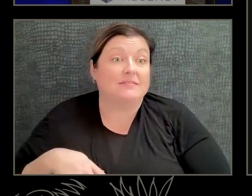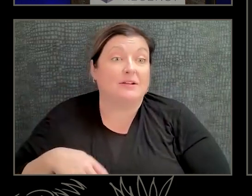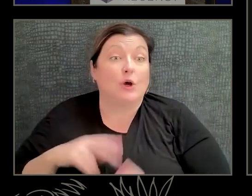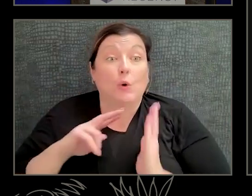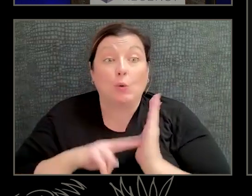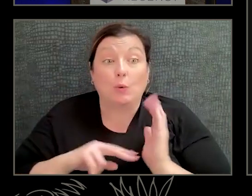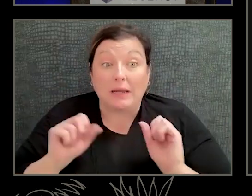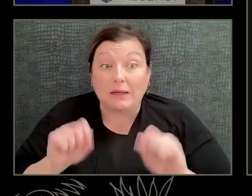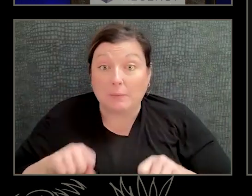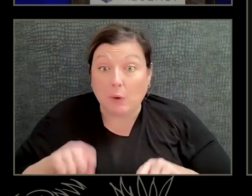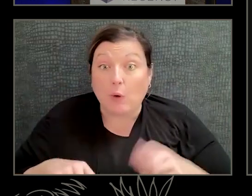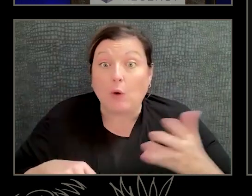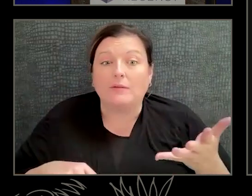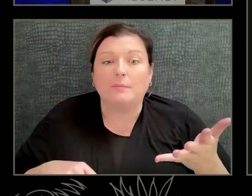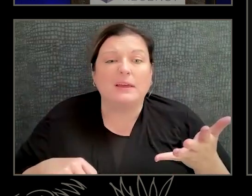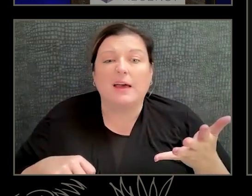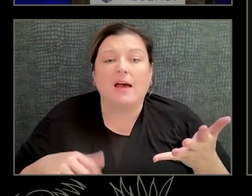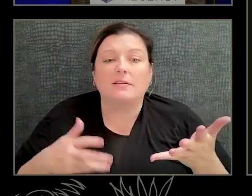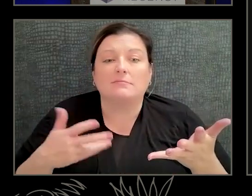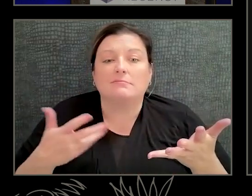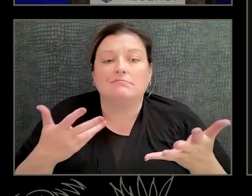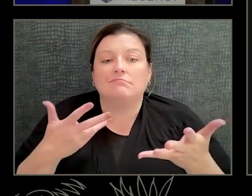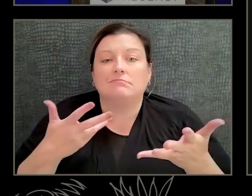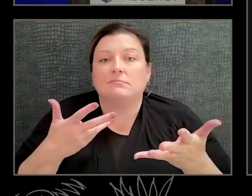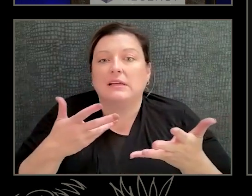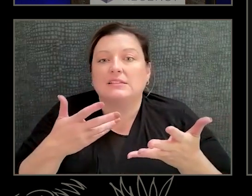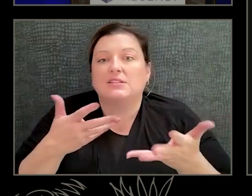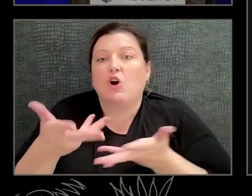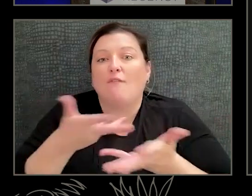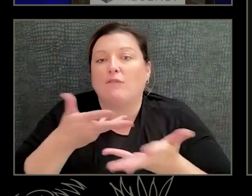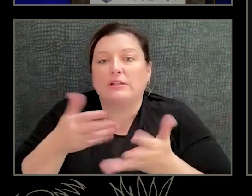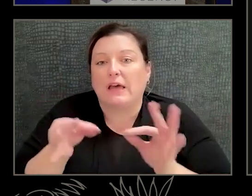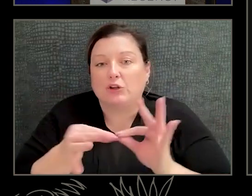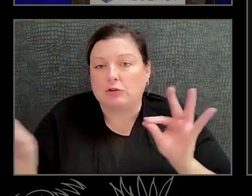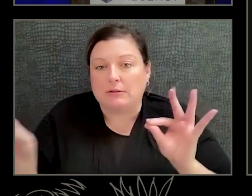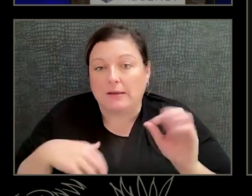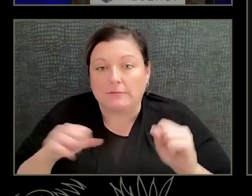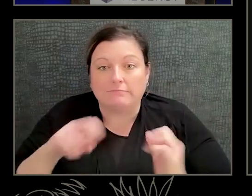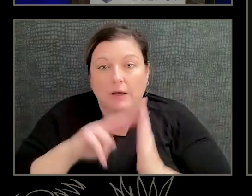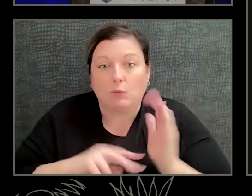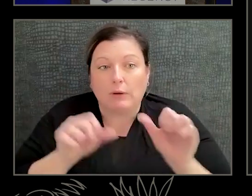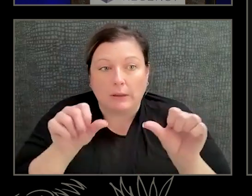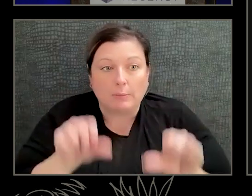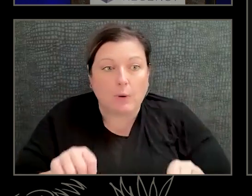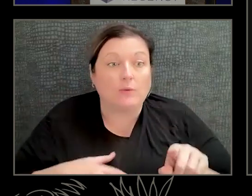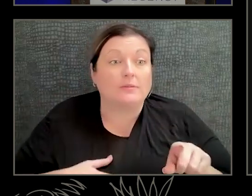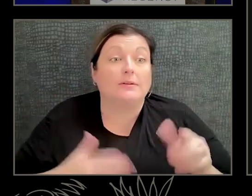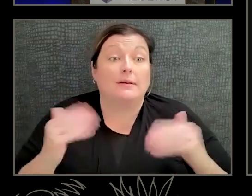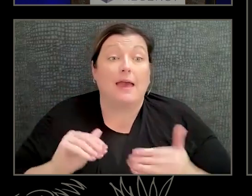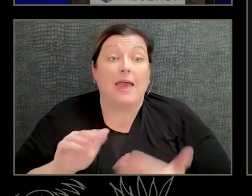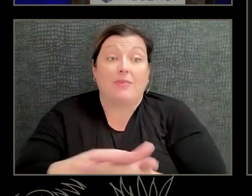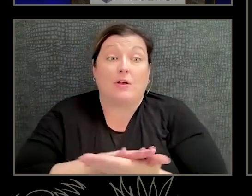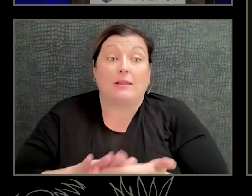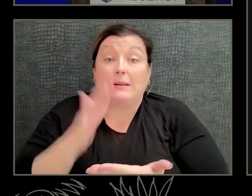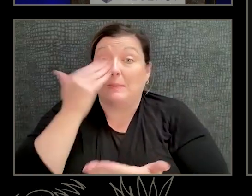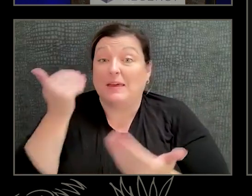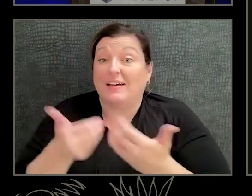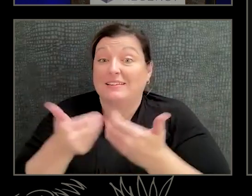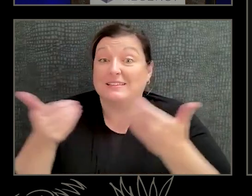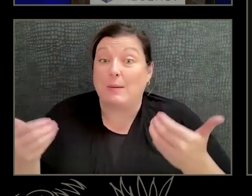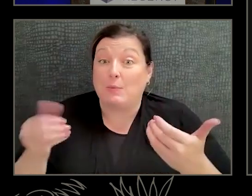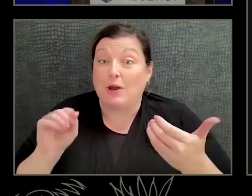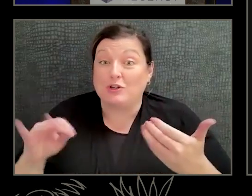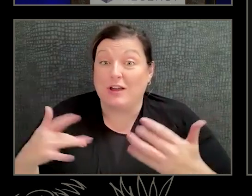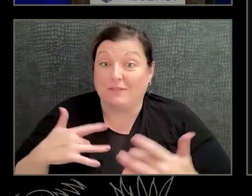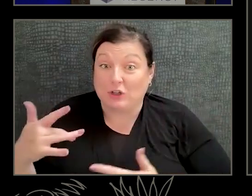because it's conversational language. Can I read a post? And they're clean because there is separation of concerns.